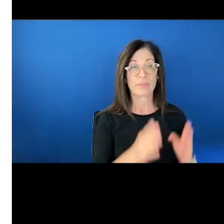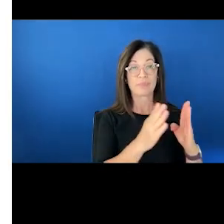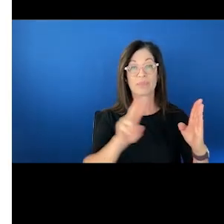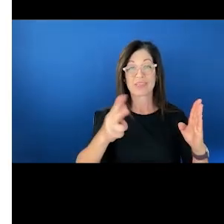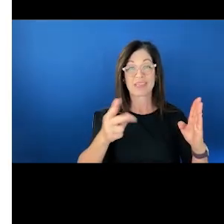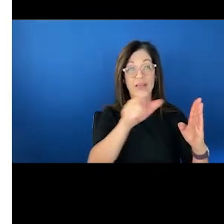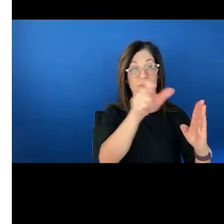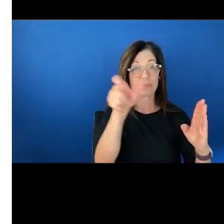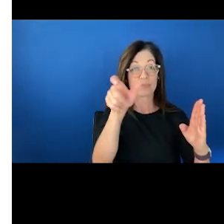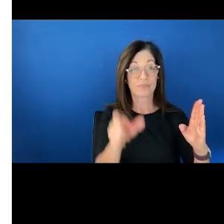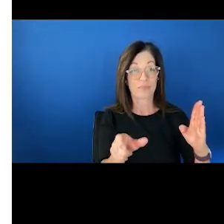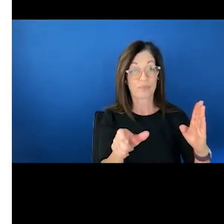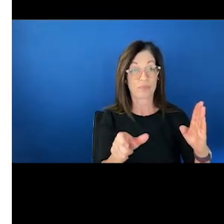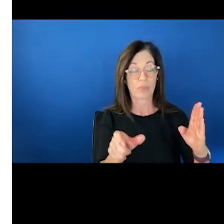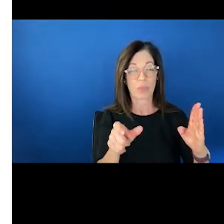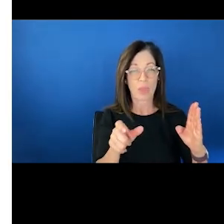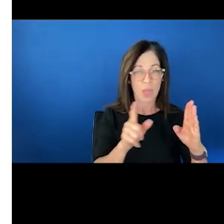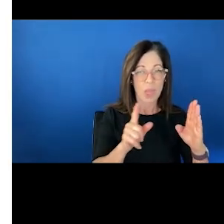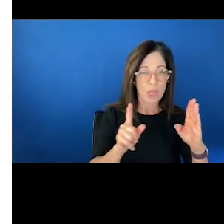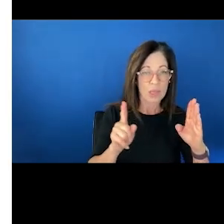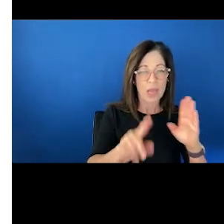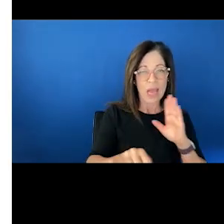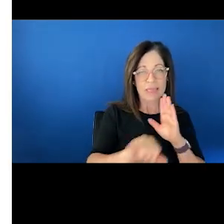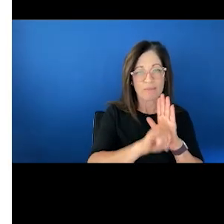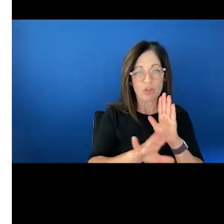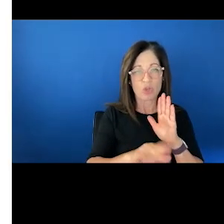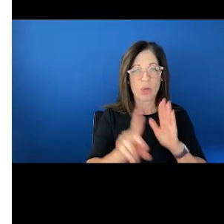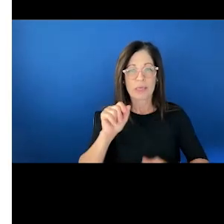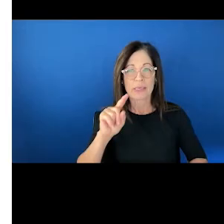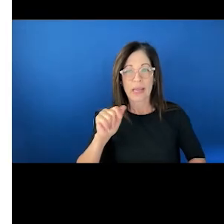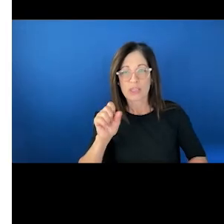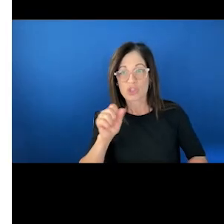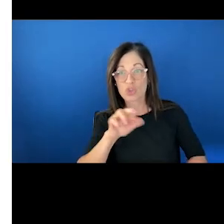Second column, identify your data sources and measures.